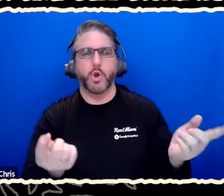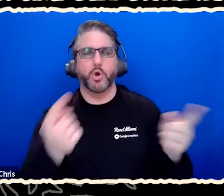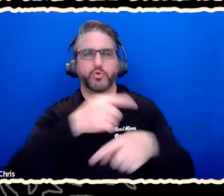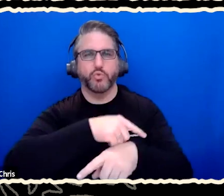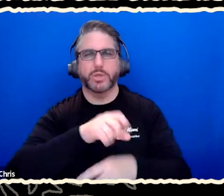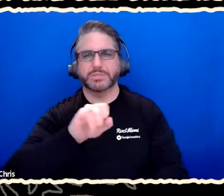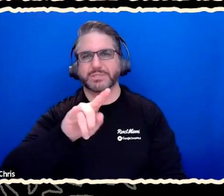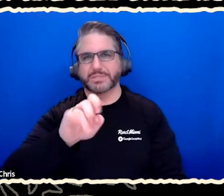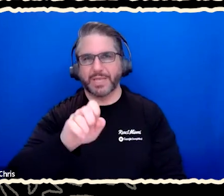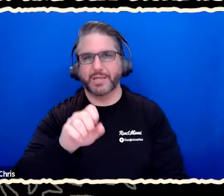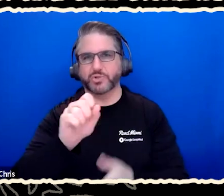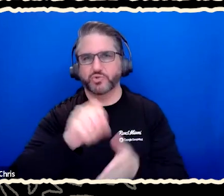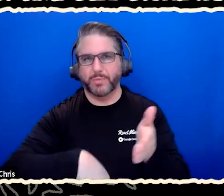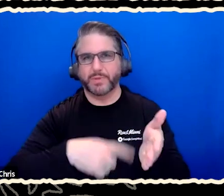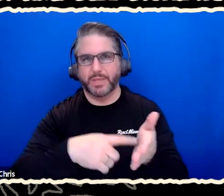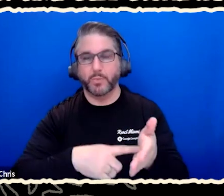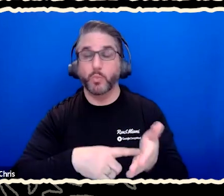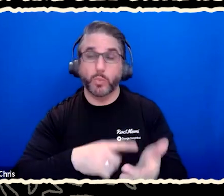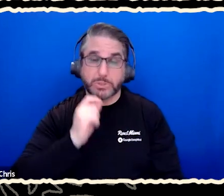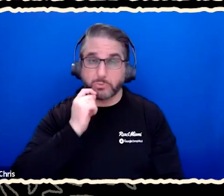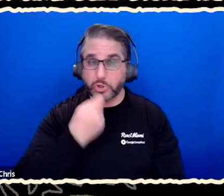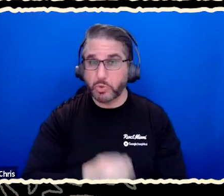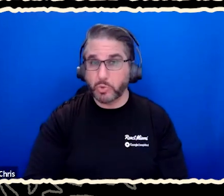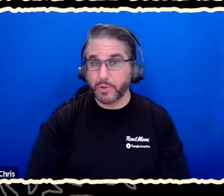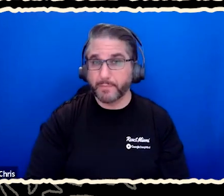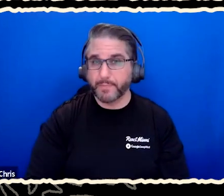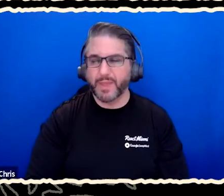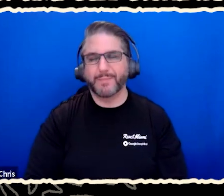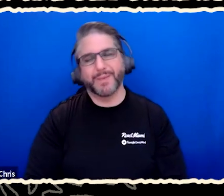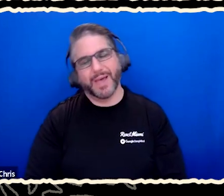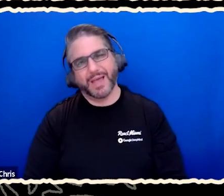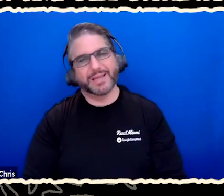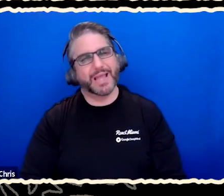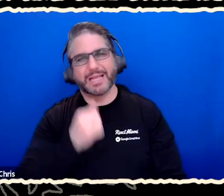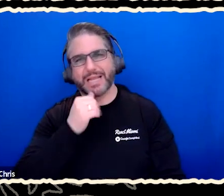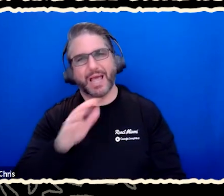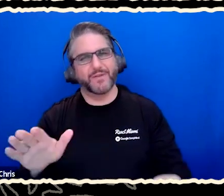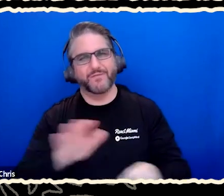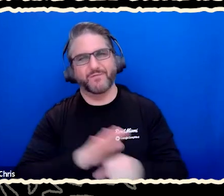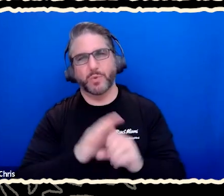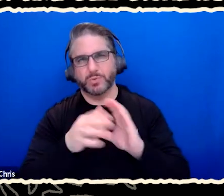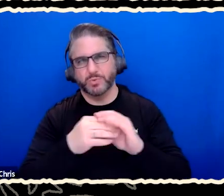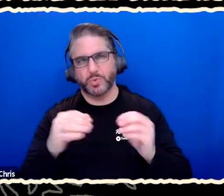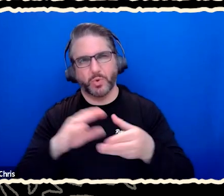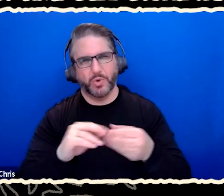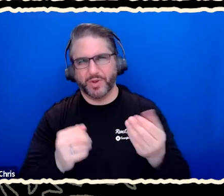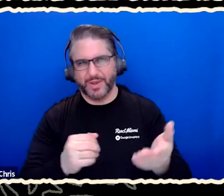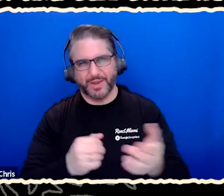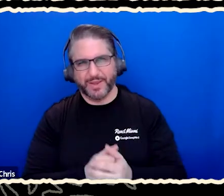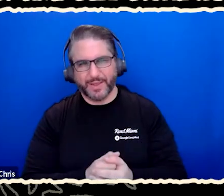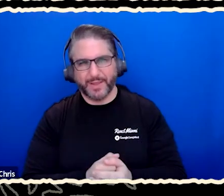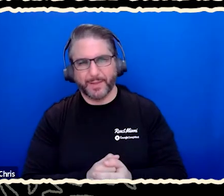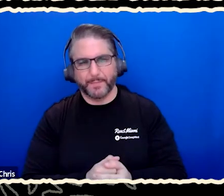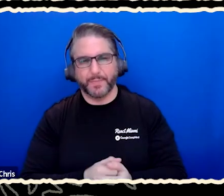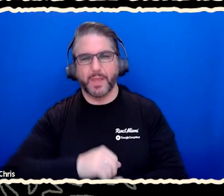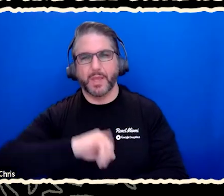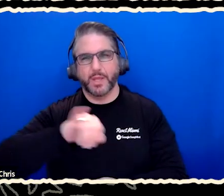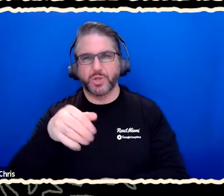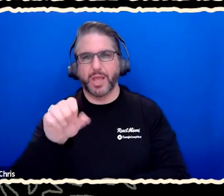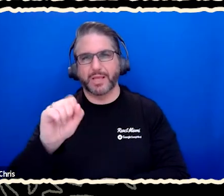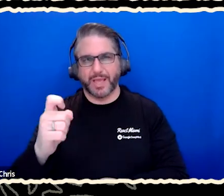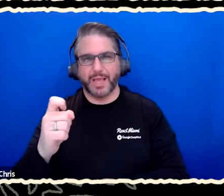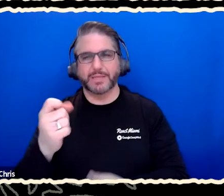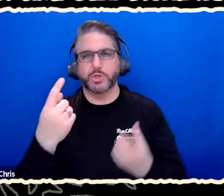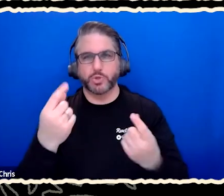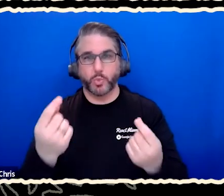is basically pretty cool. But I guess it's not completely the full story. So JSX is doing a lot of